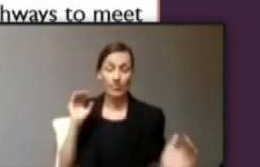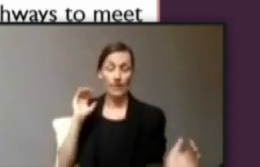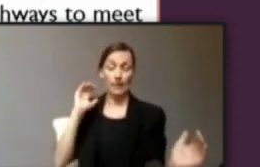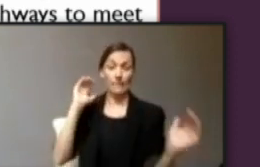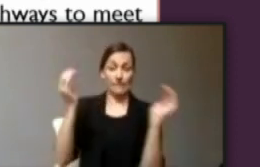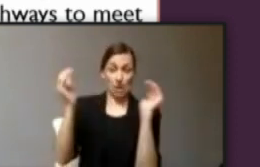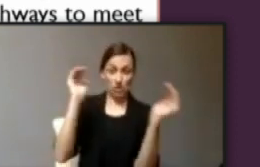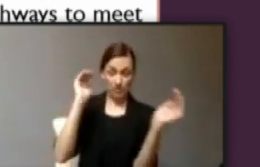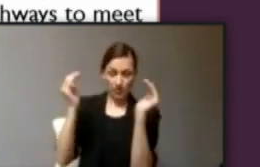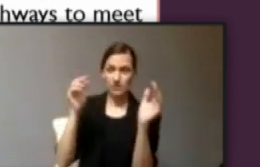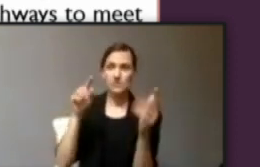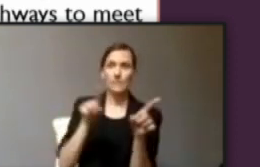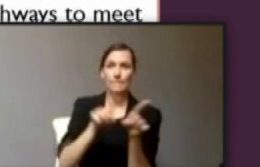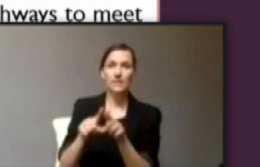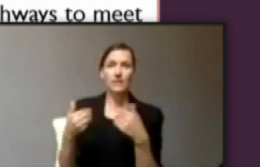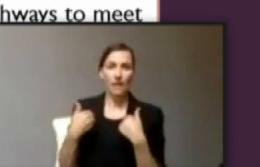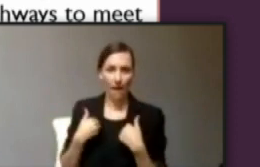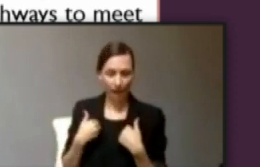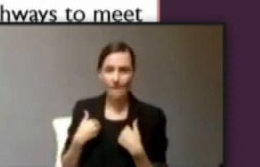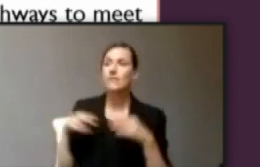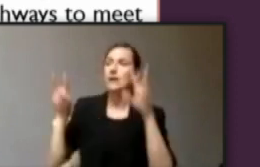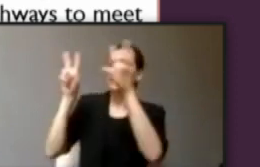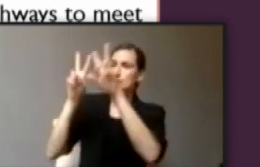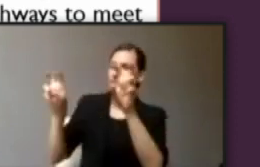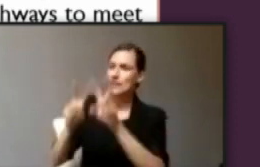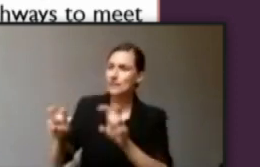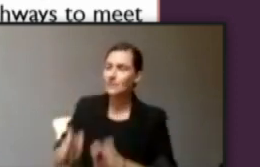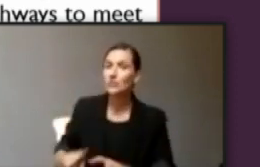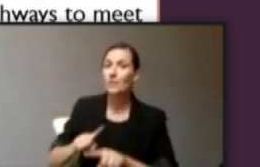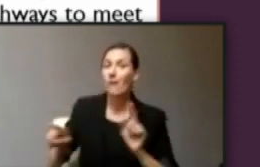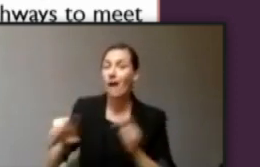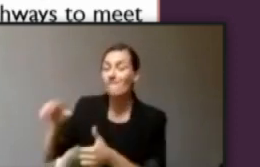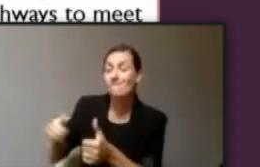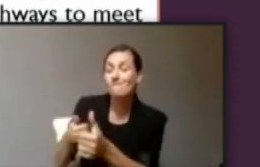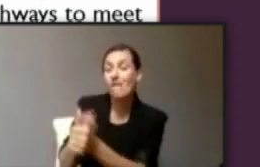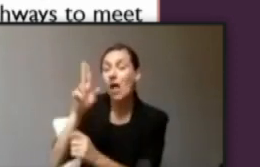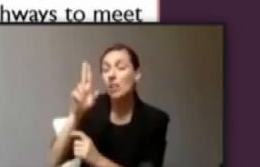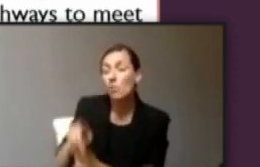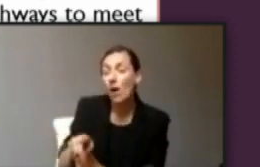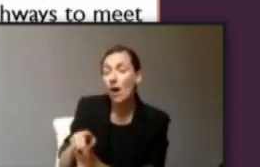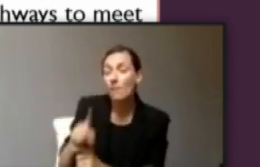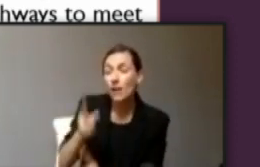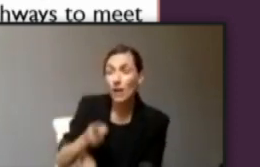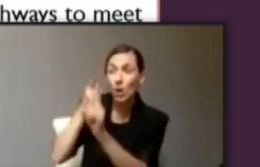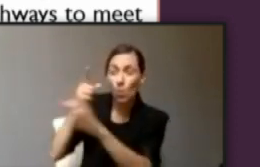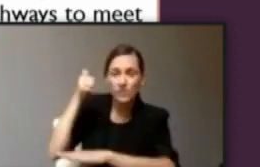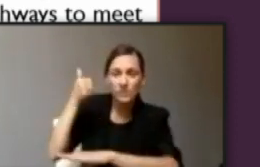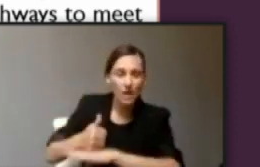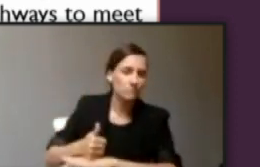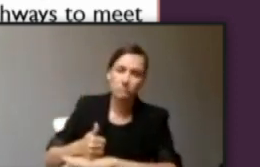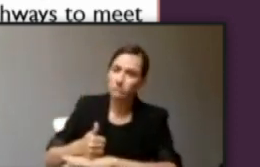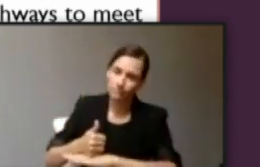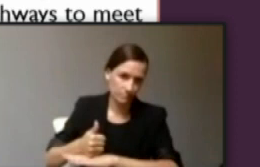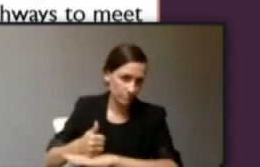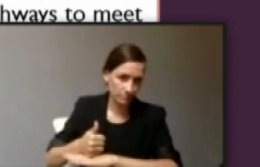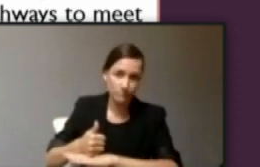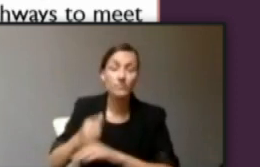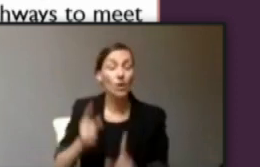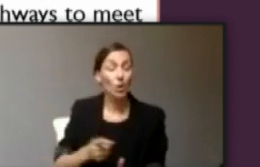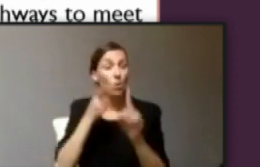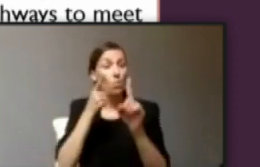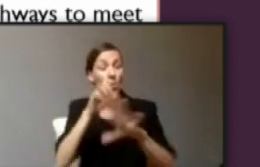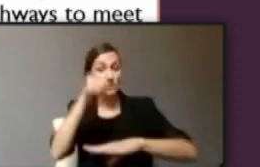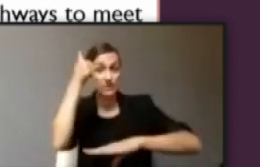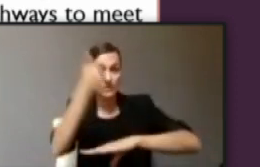assessments, but they're getting much less in terms of the actual follow-up and goal setting with the families. And then when goals are set, referrals are